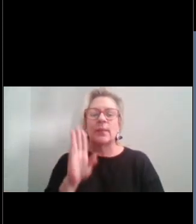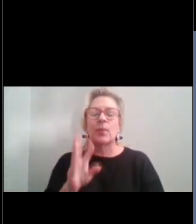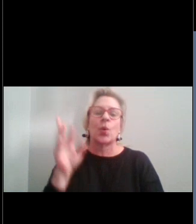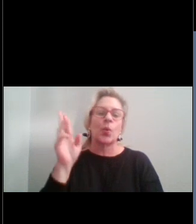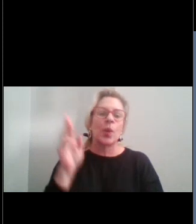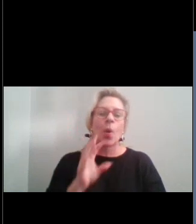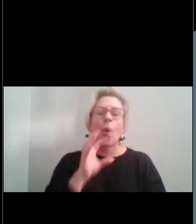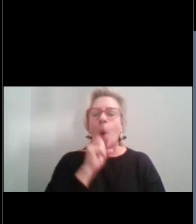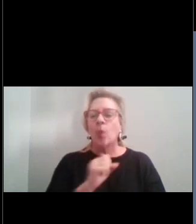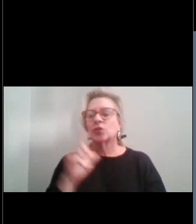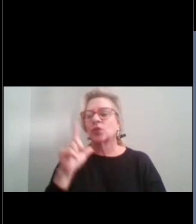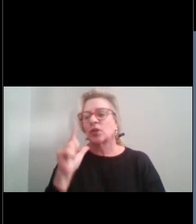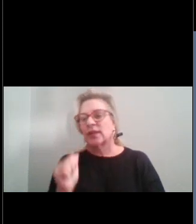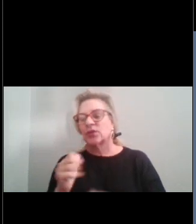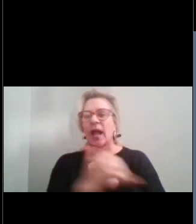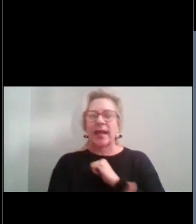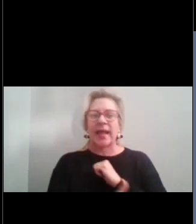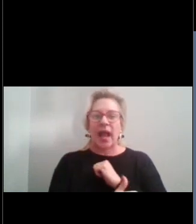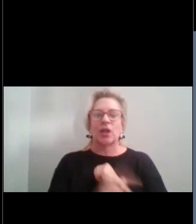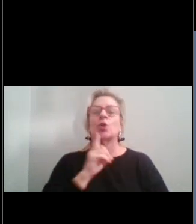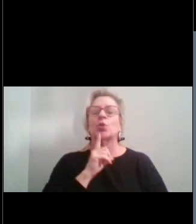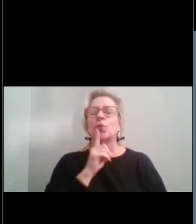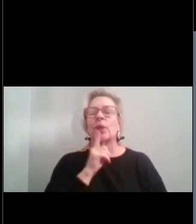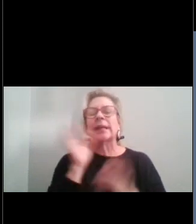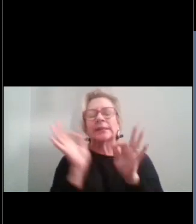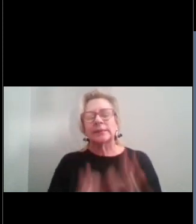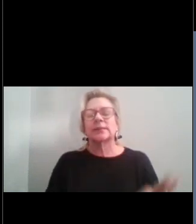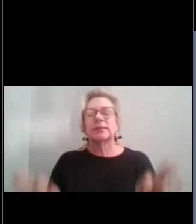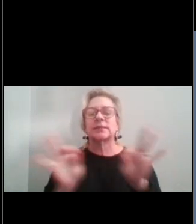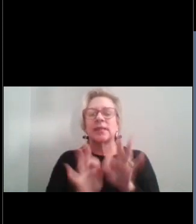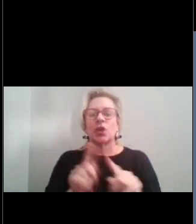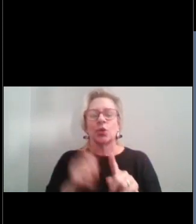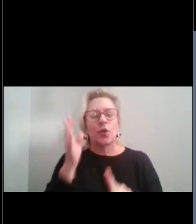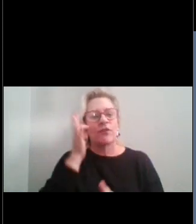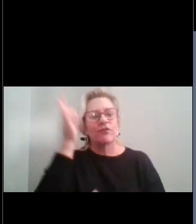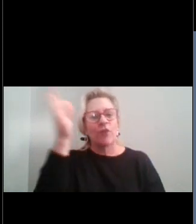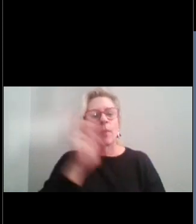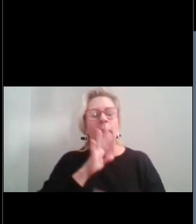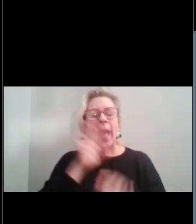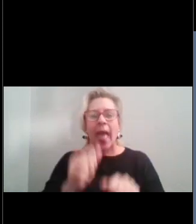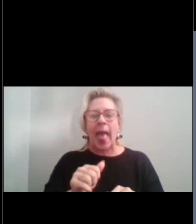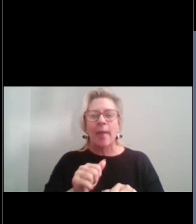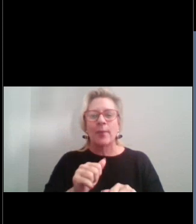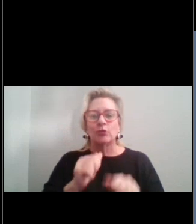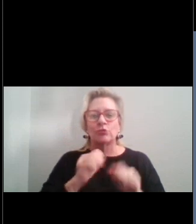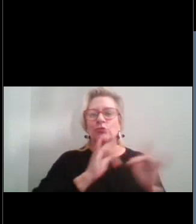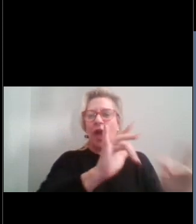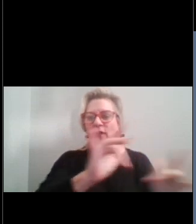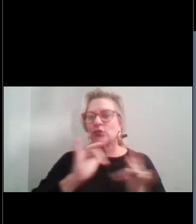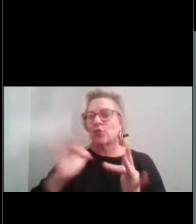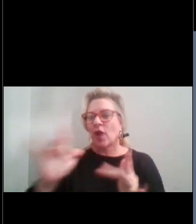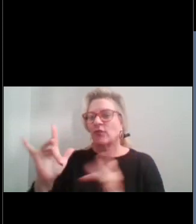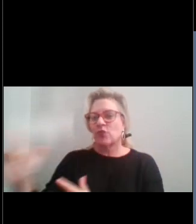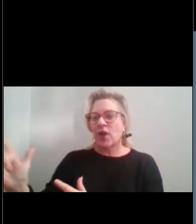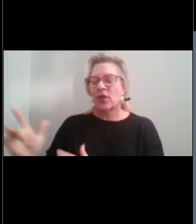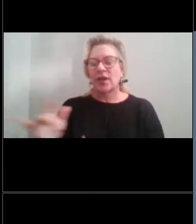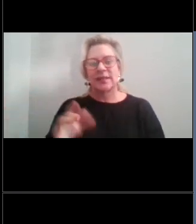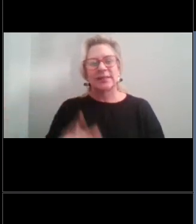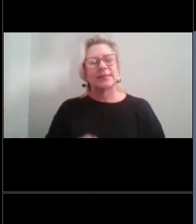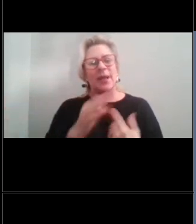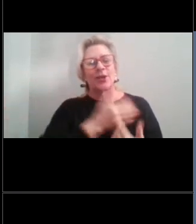Orange, and Los Angeles counties is really essential to future mobility, especially when we're talking about our ability to use